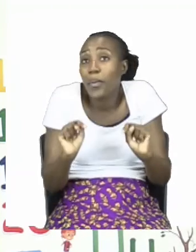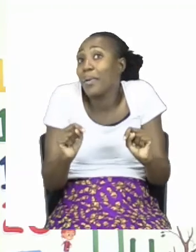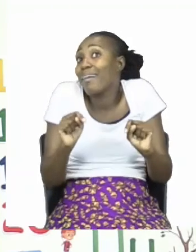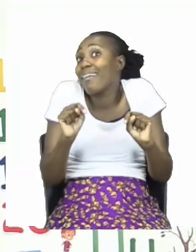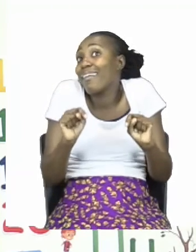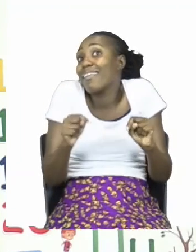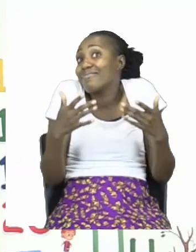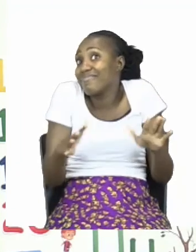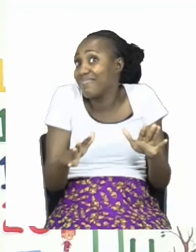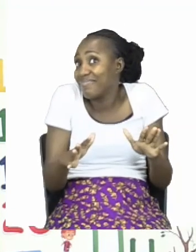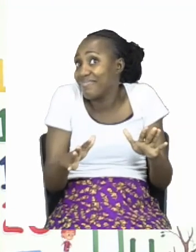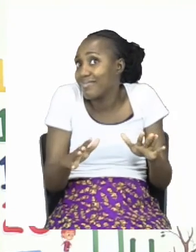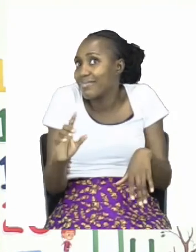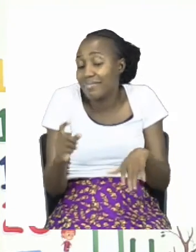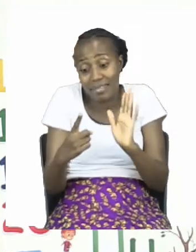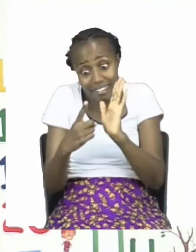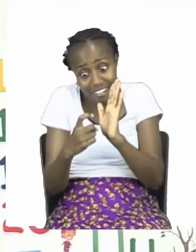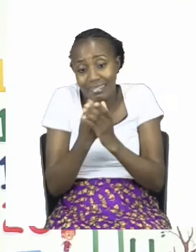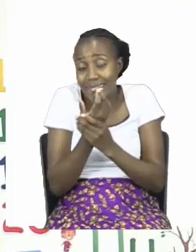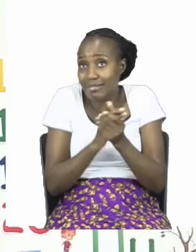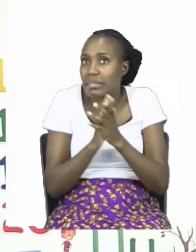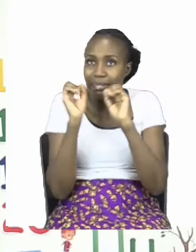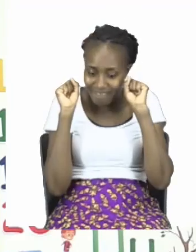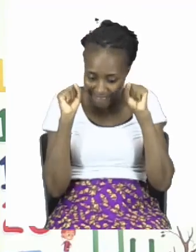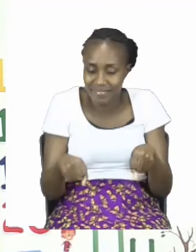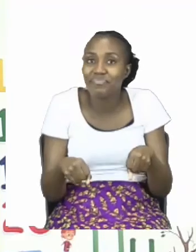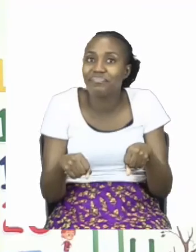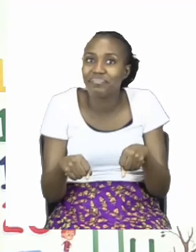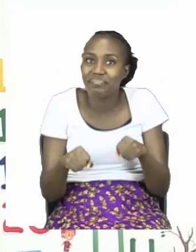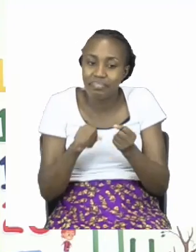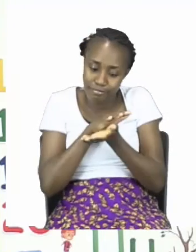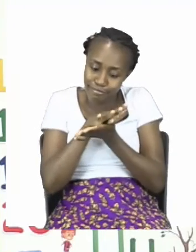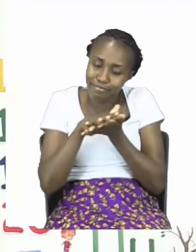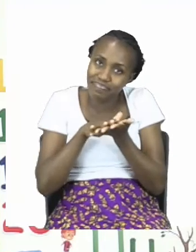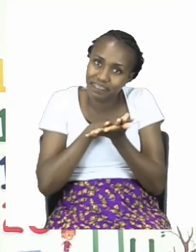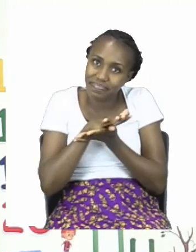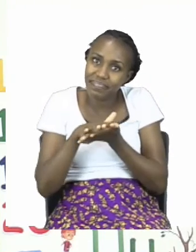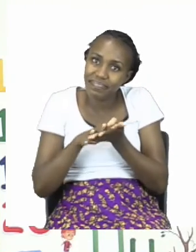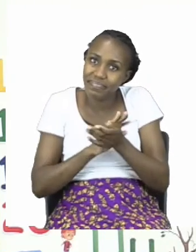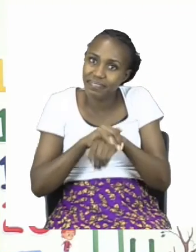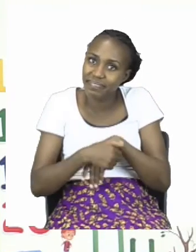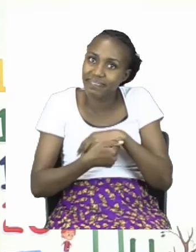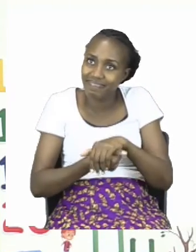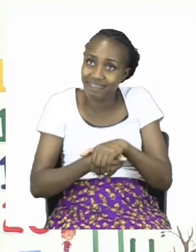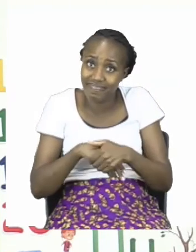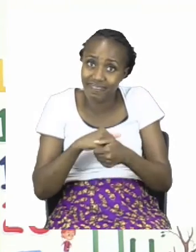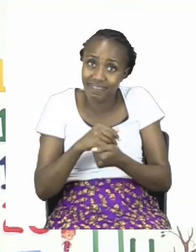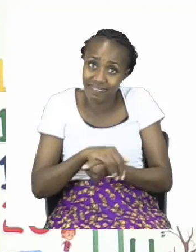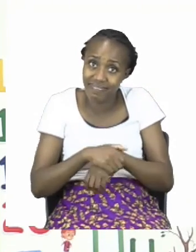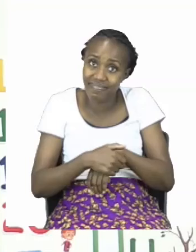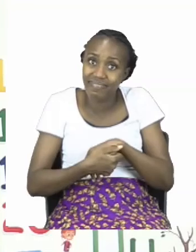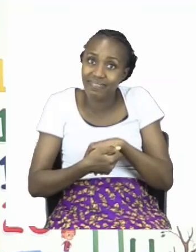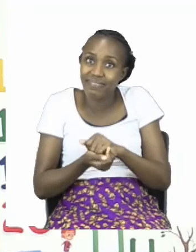it's important for us to sanitize. So let's take our sanitizer and we rub inside our